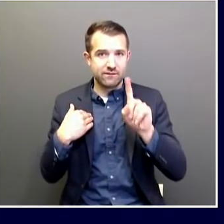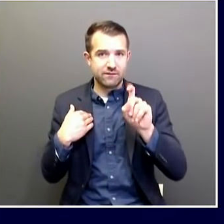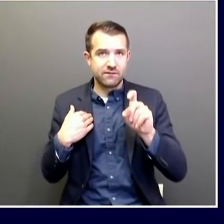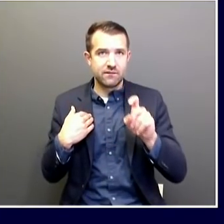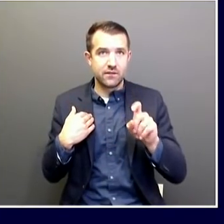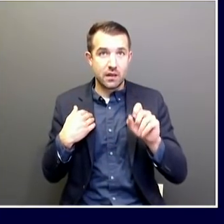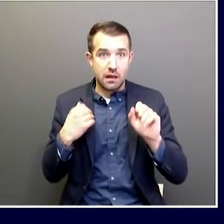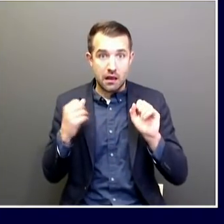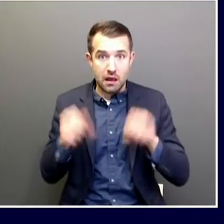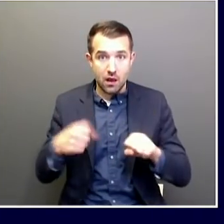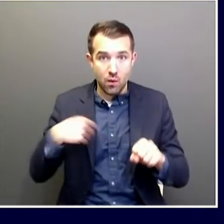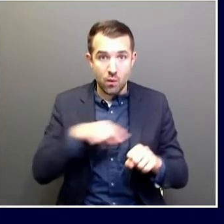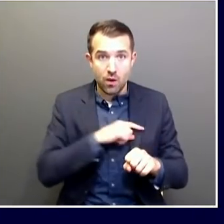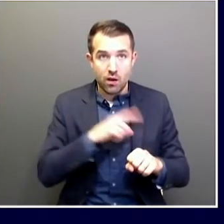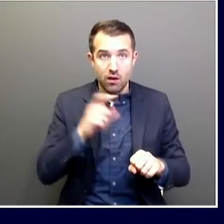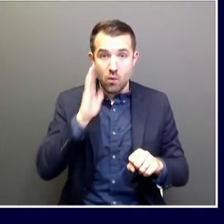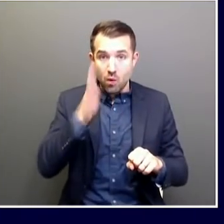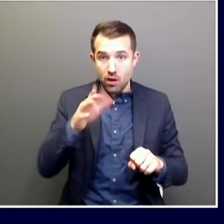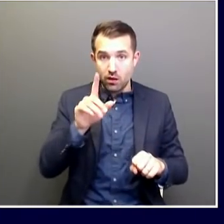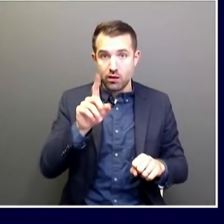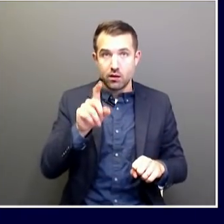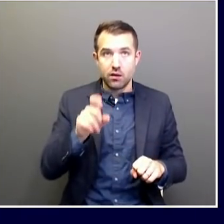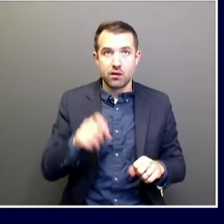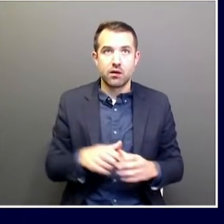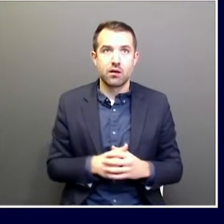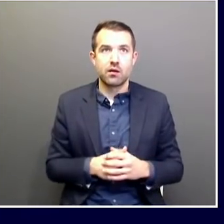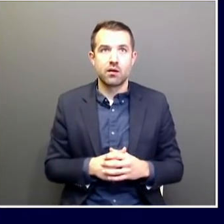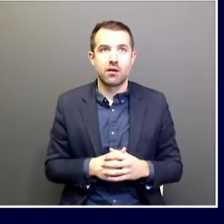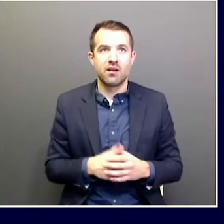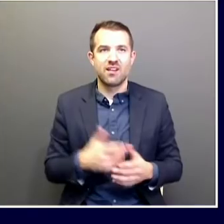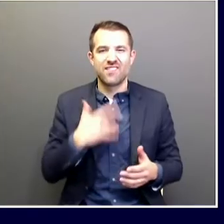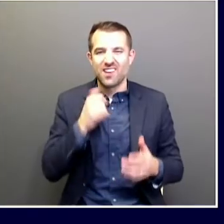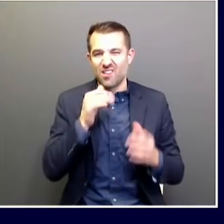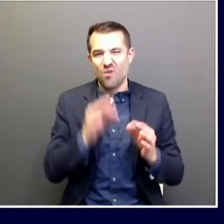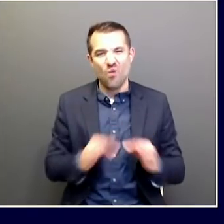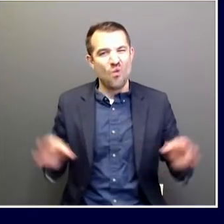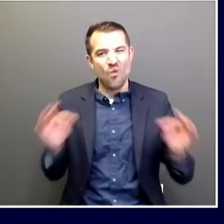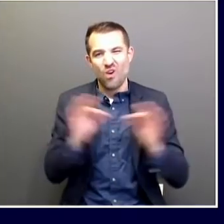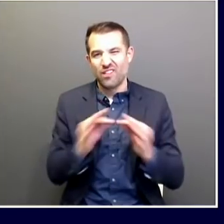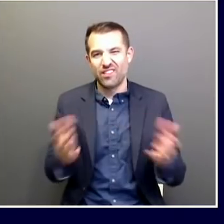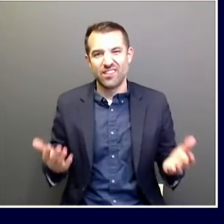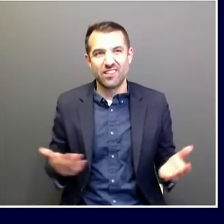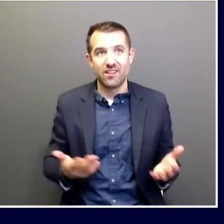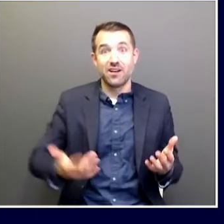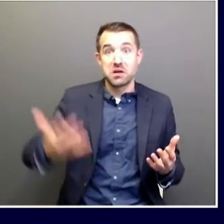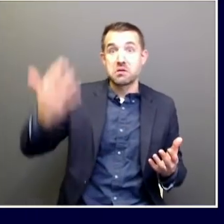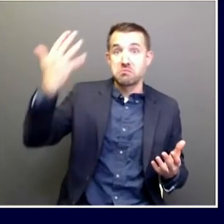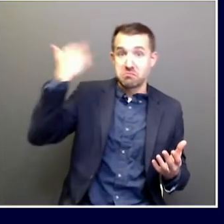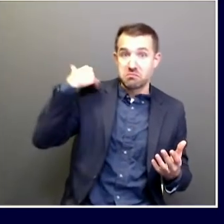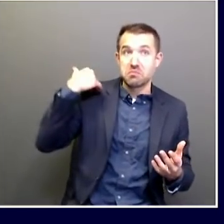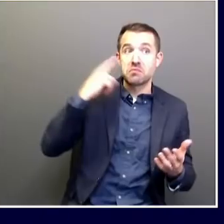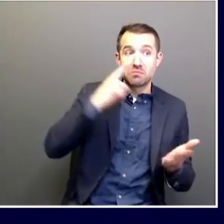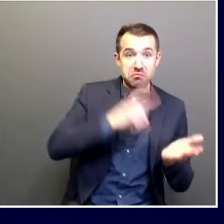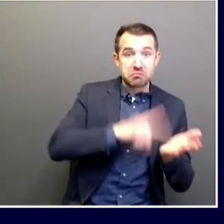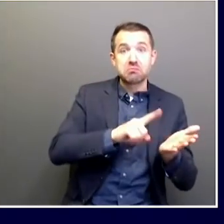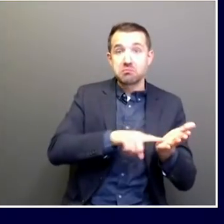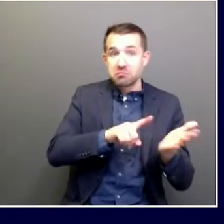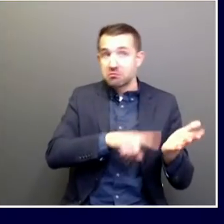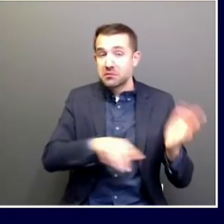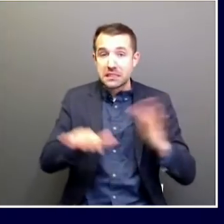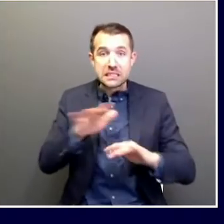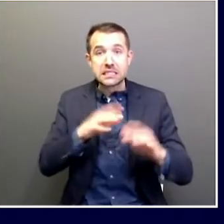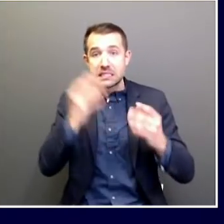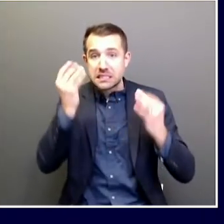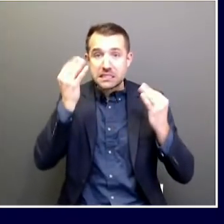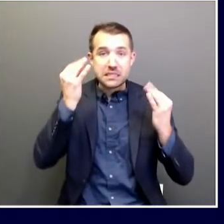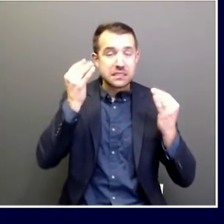time, Patrick. We did examine those tools earlier on in the pandemic. And I even went